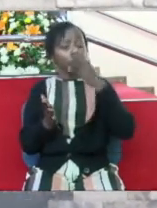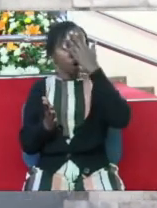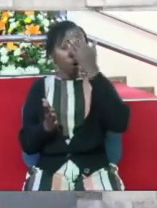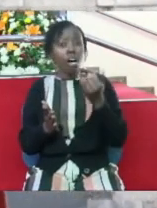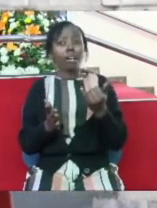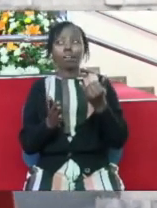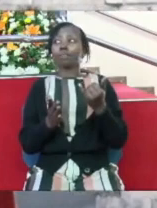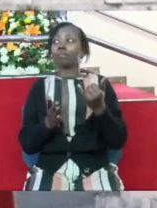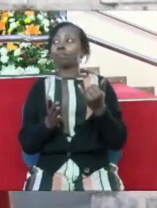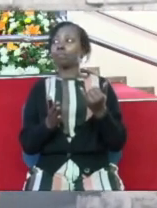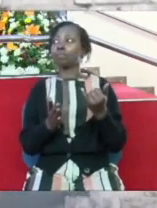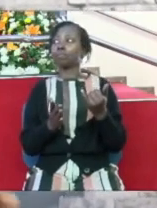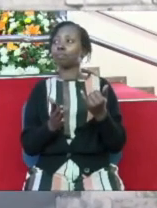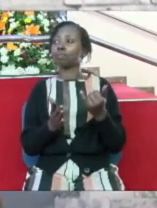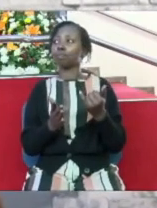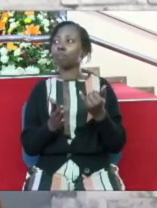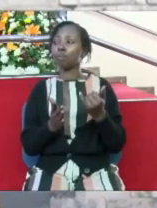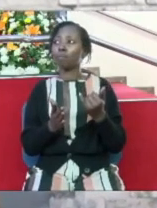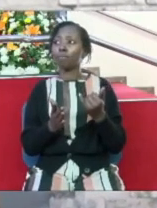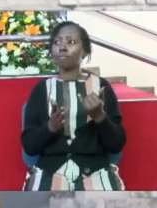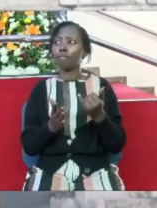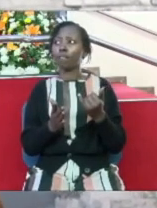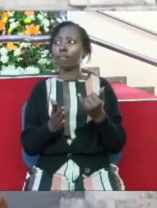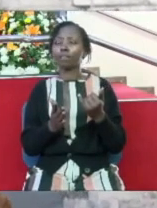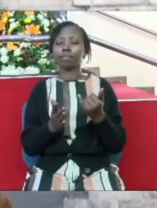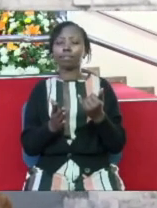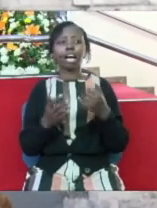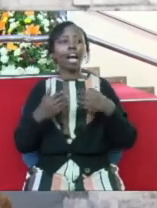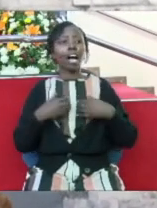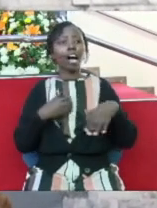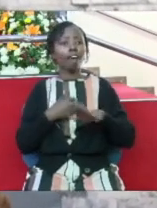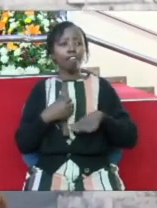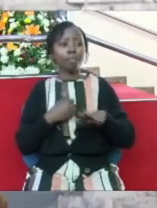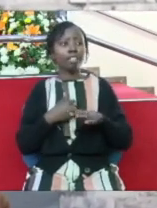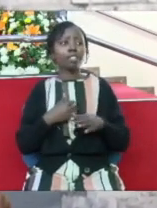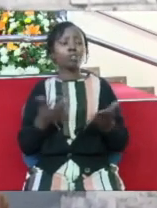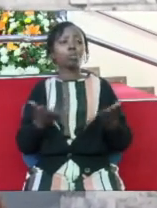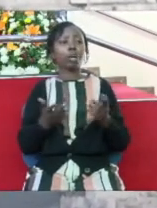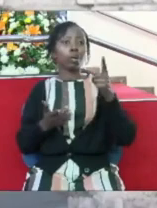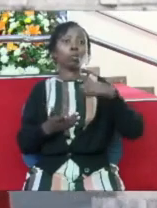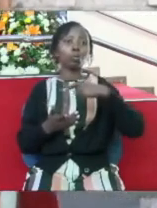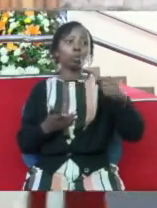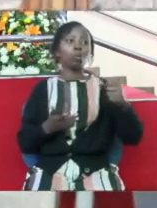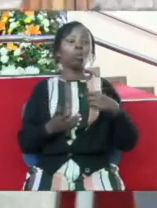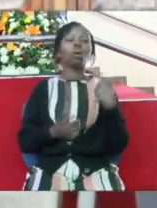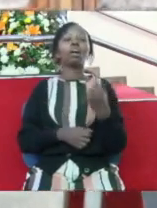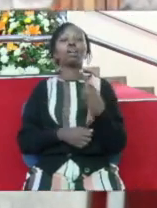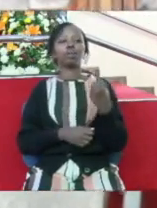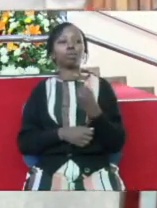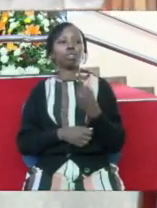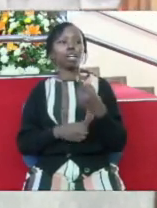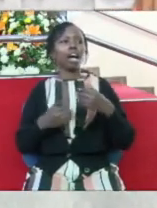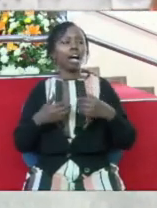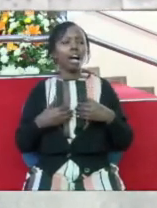God where you go alone. Ni kwamba kuna mahali kwa Mungu ambapo unaenda wewe peke yako. There is a realm in the spiritual place.